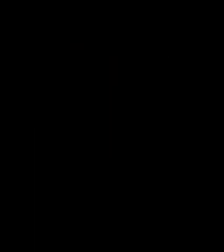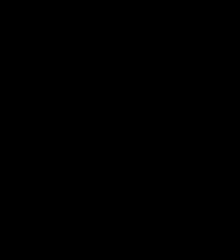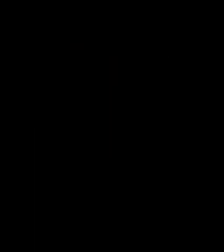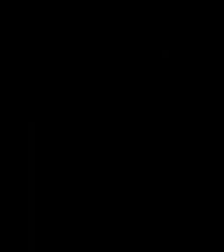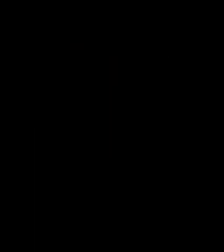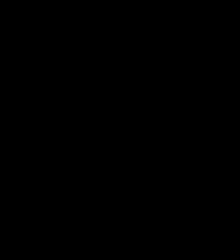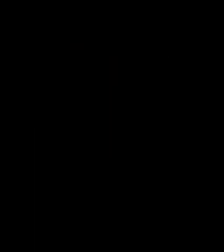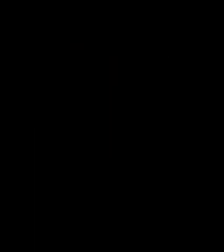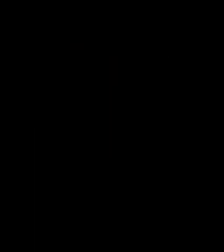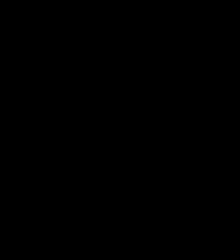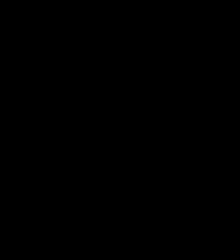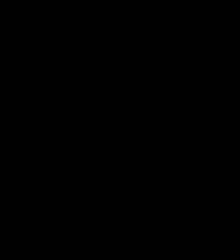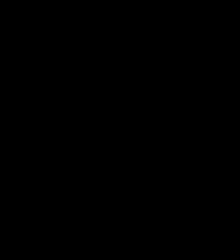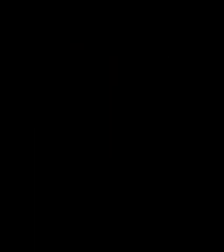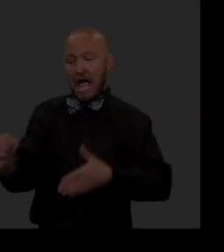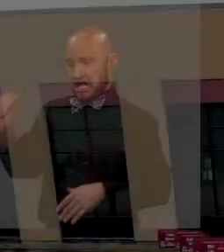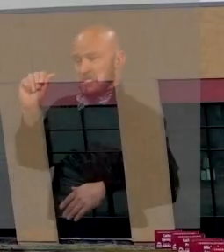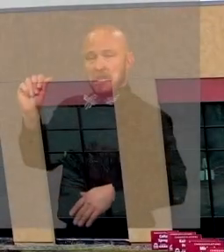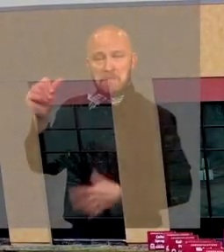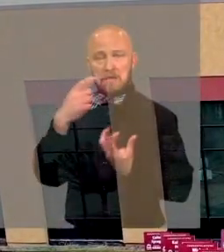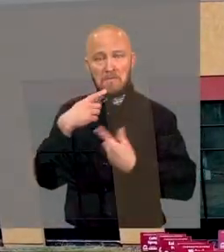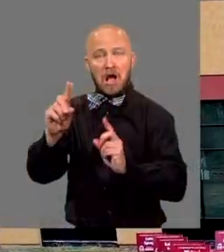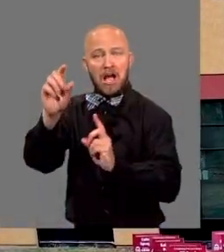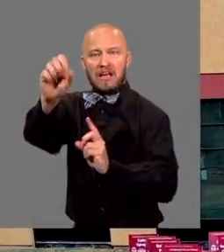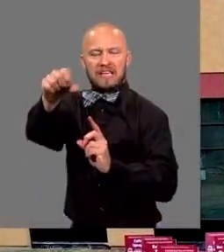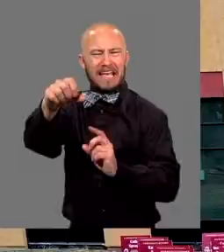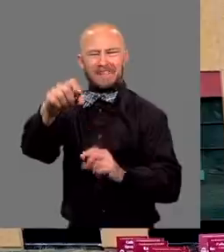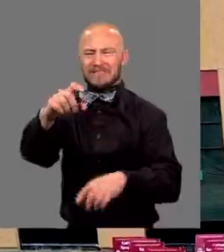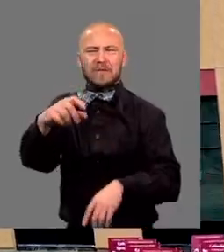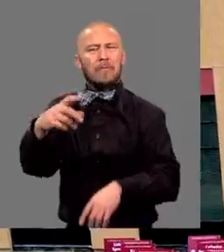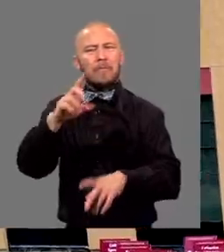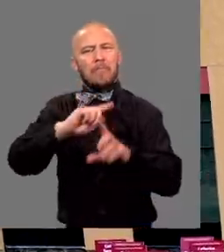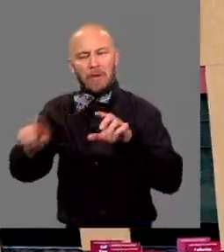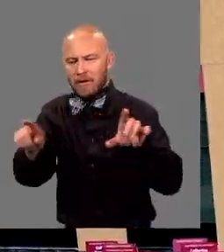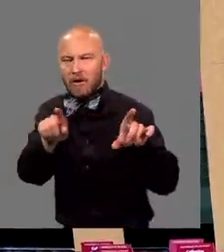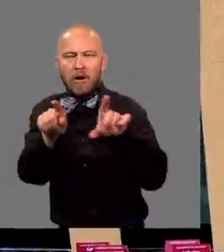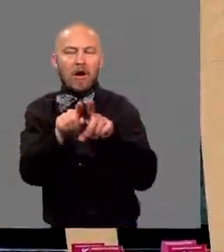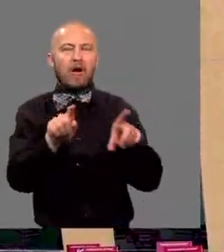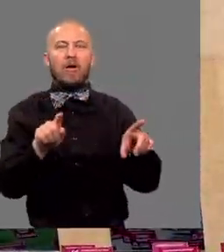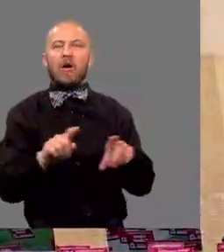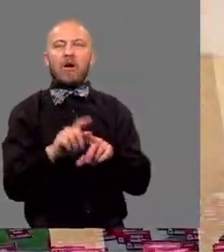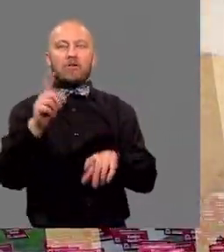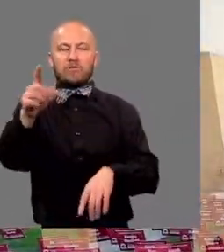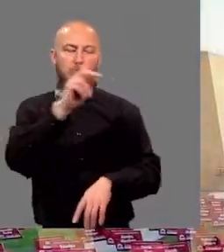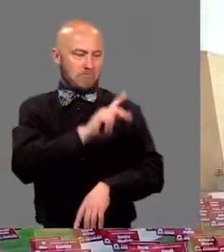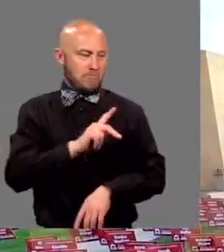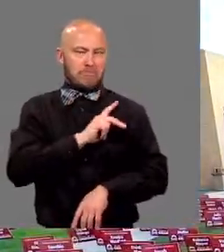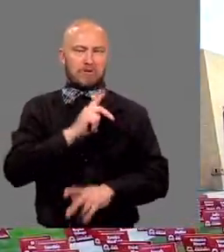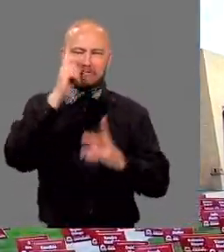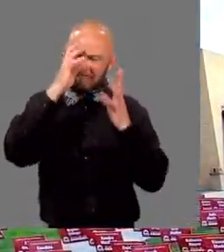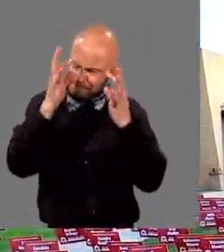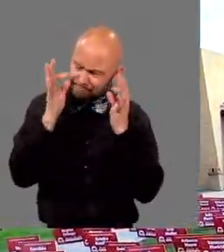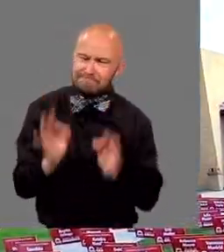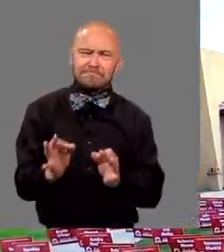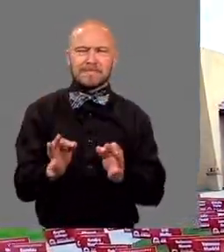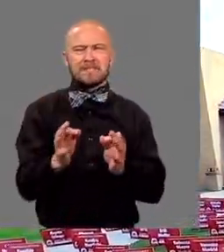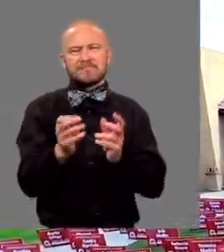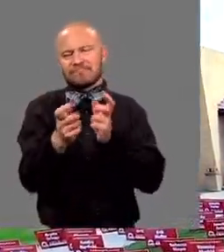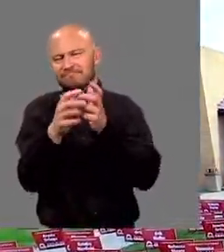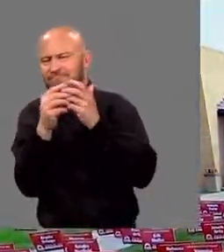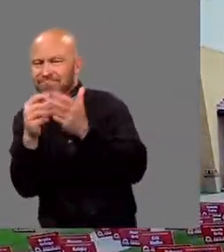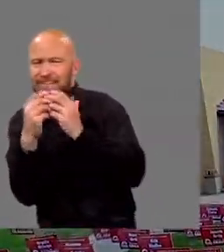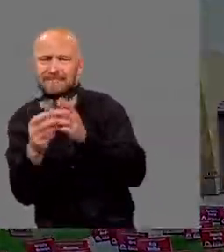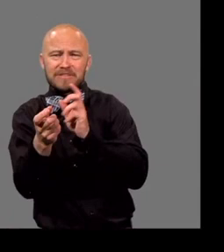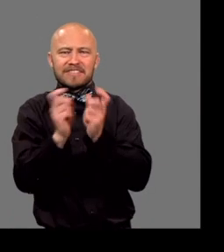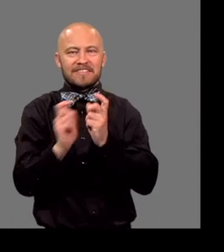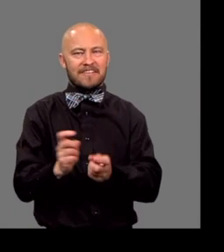Panthers! This year in particular, it is proof of your personal determination, adaptability, and most of